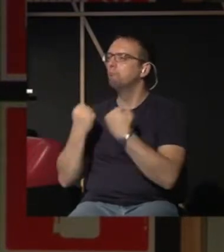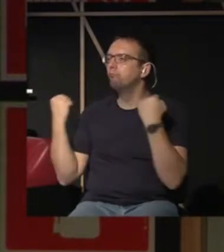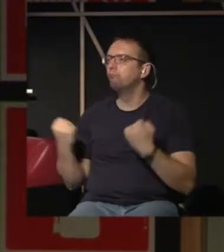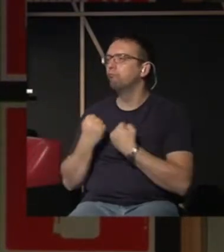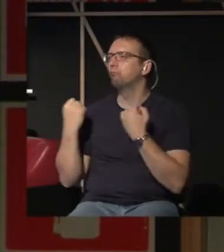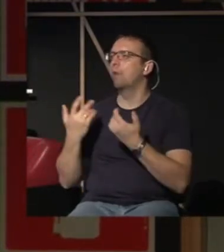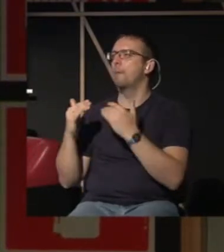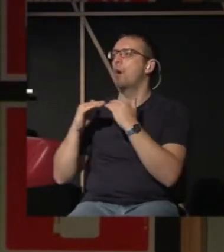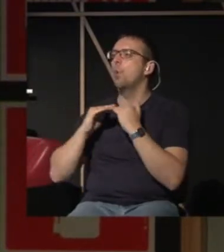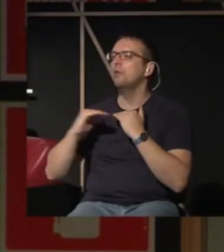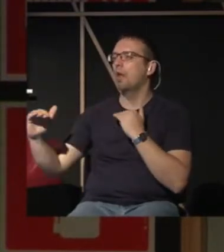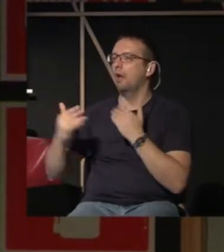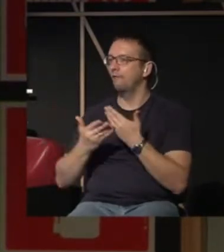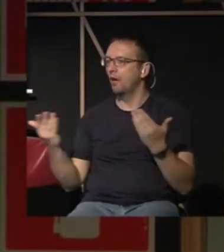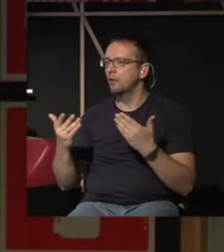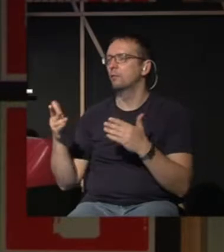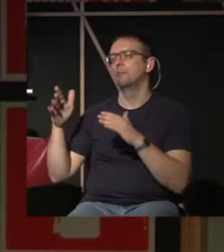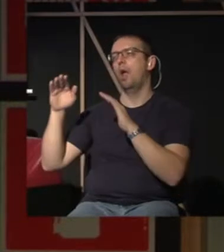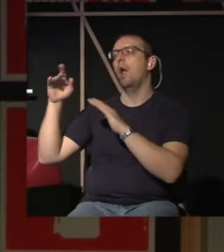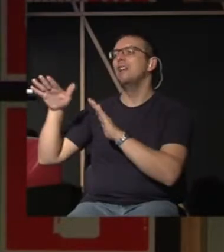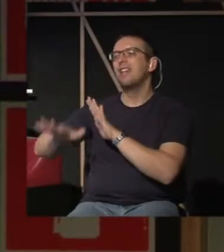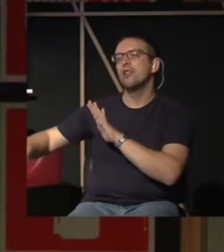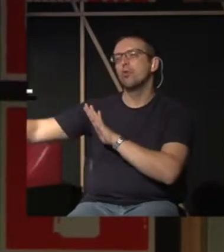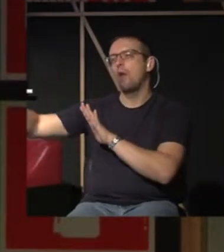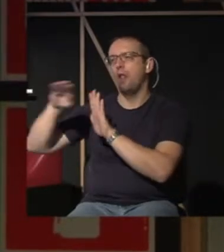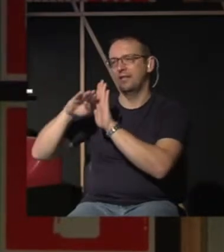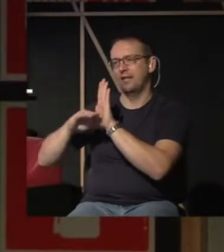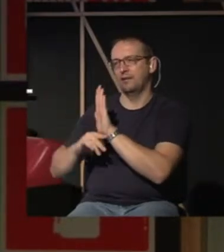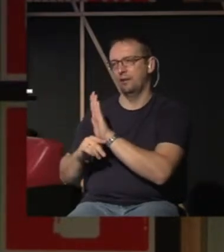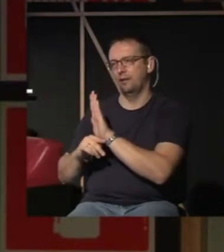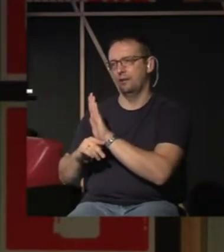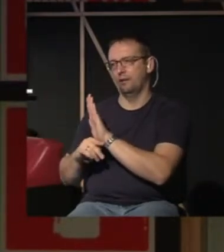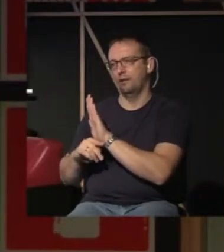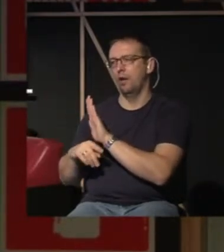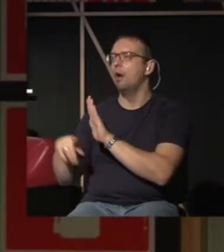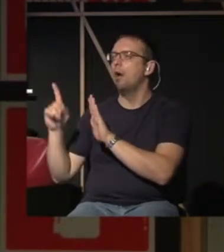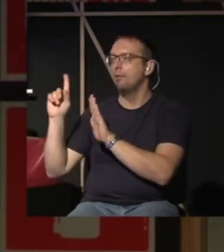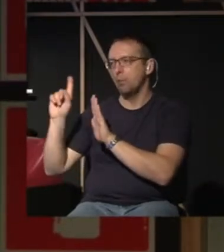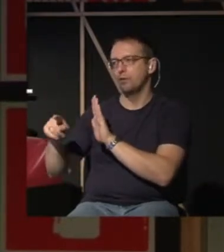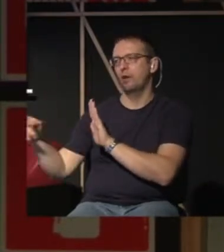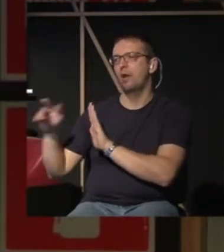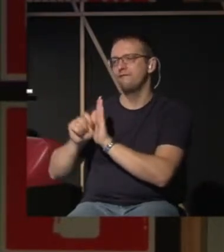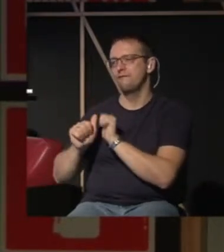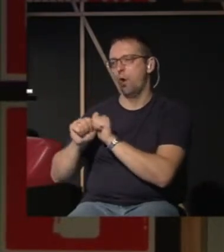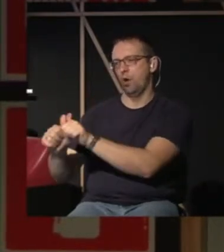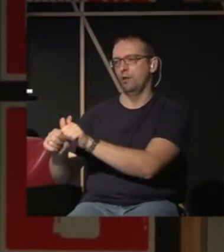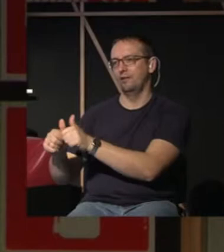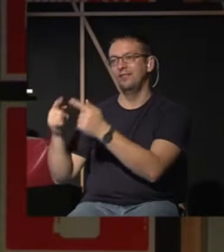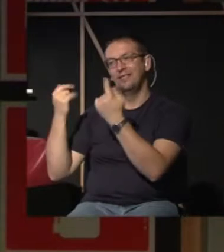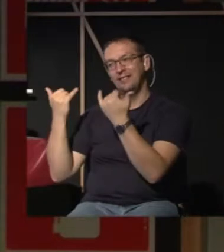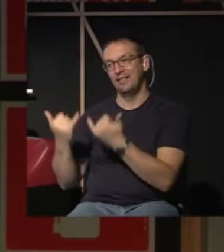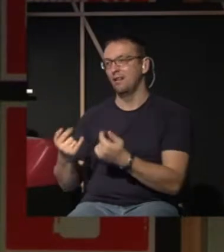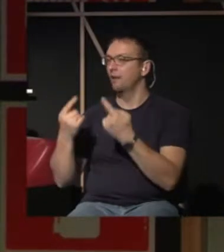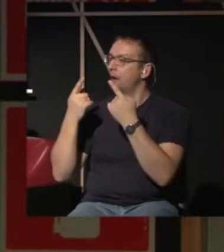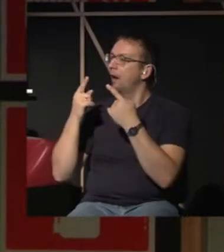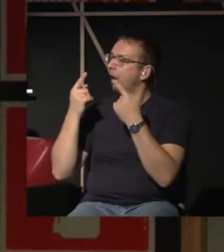sure that those were being implemented. Today, I'm proud to say to you that the approach is a bit more complex and we have a little bit more control